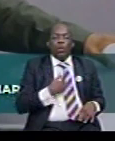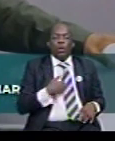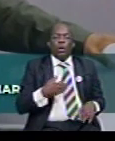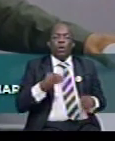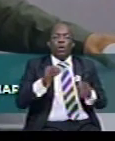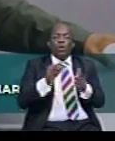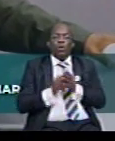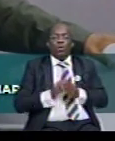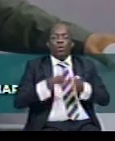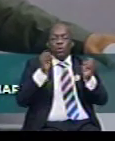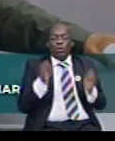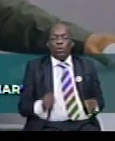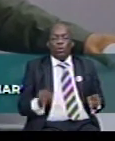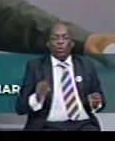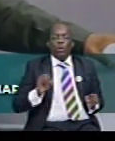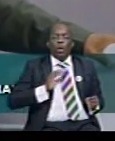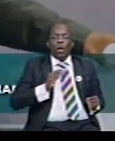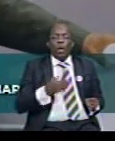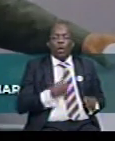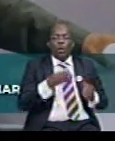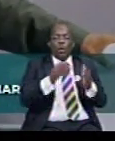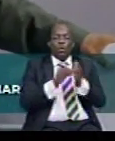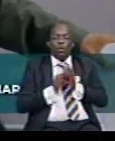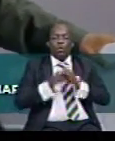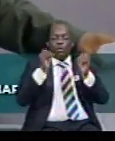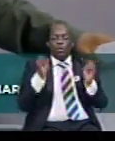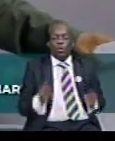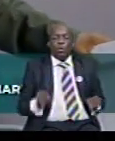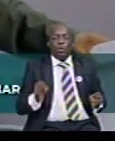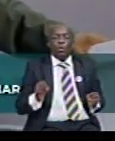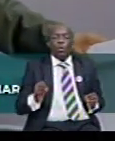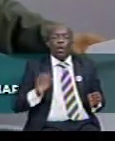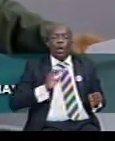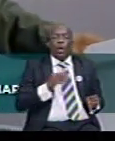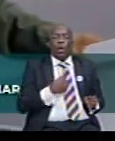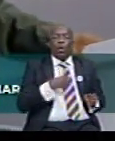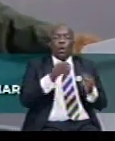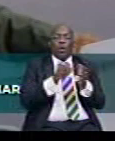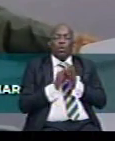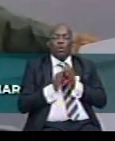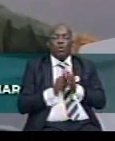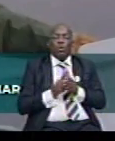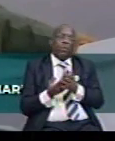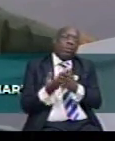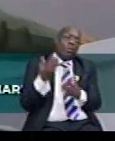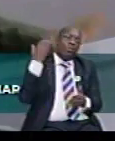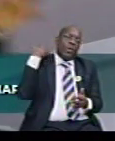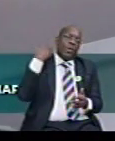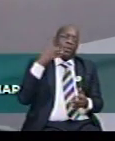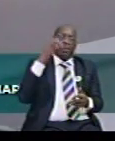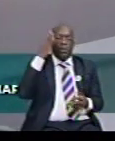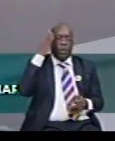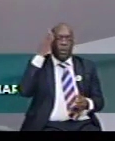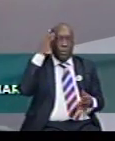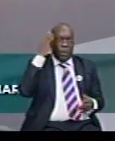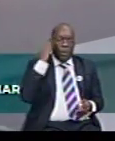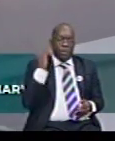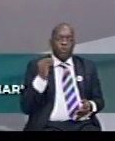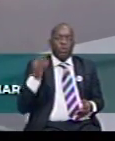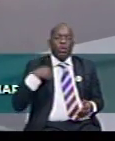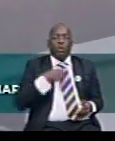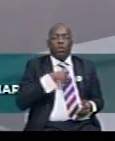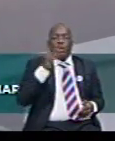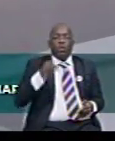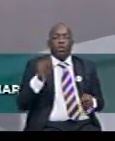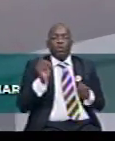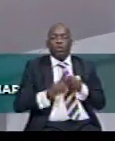strength, our own power, our own past experience. We need to be